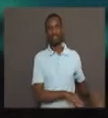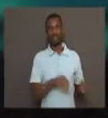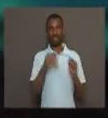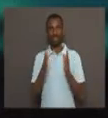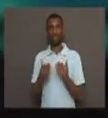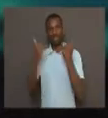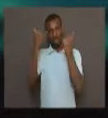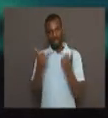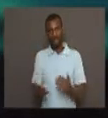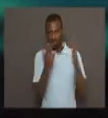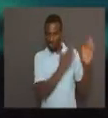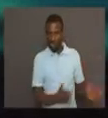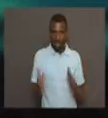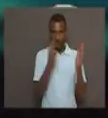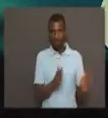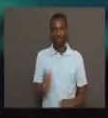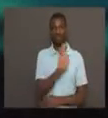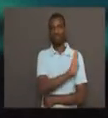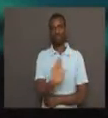Students, let's get ready.